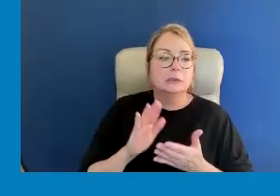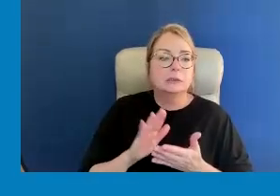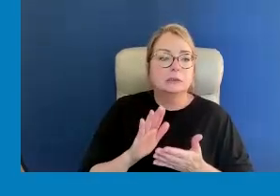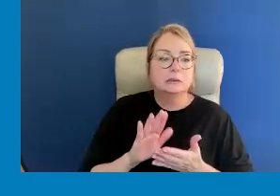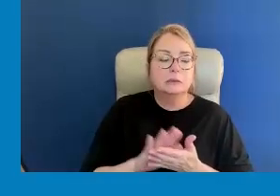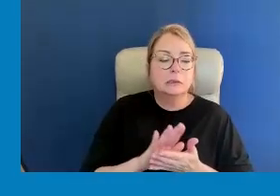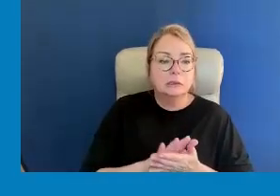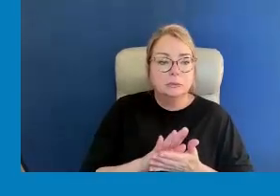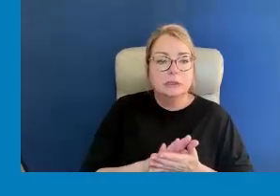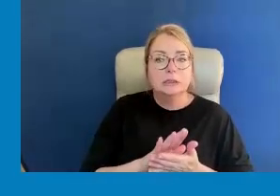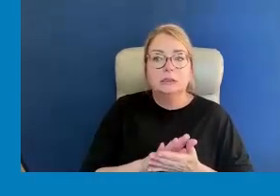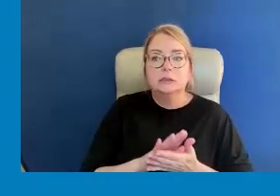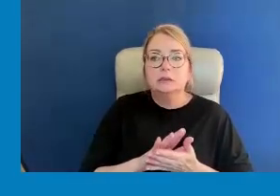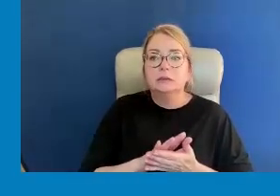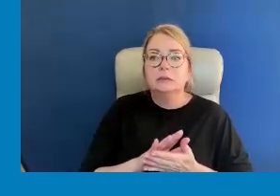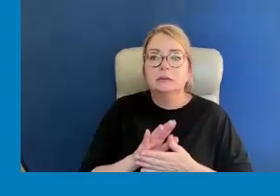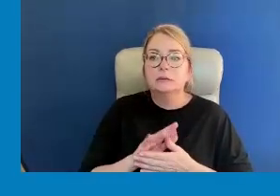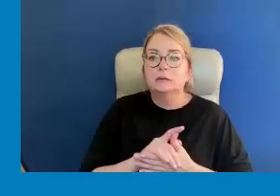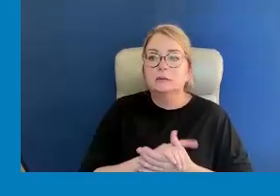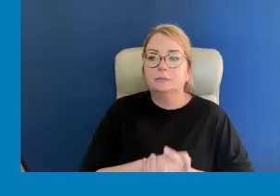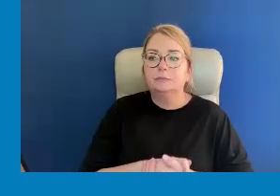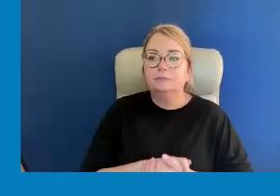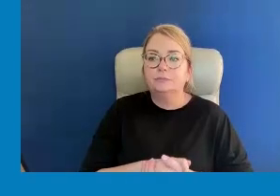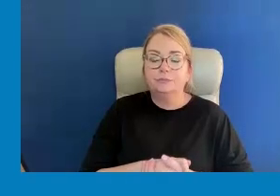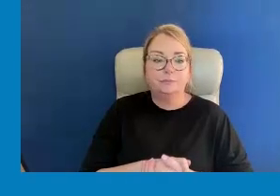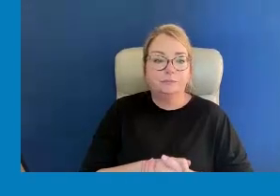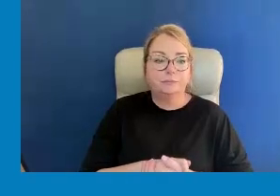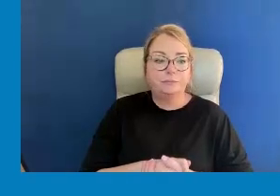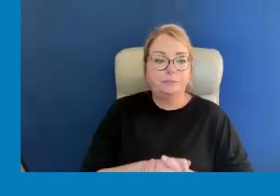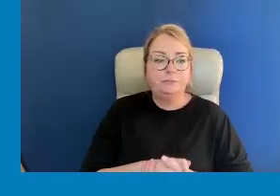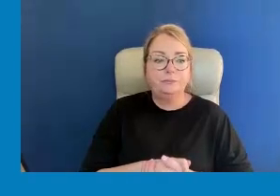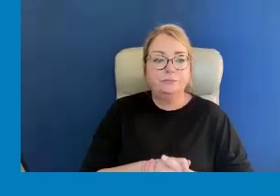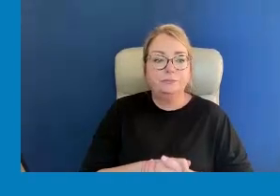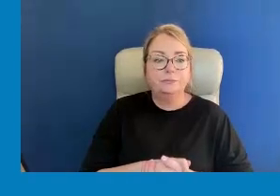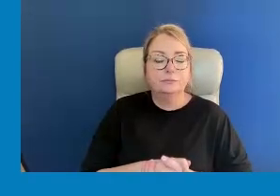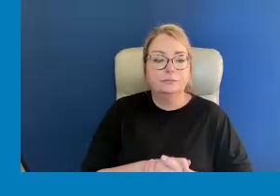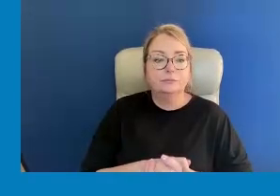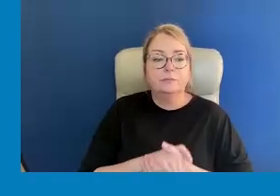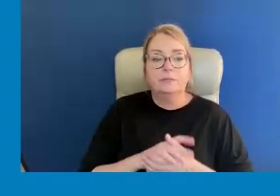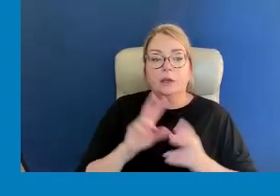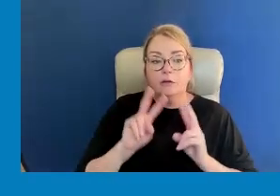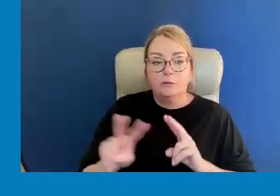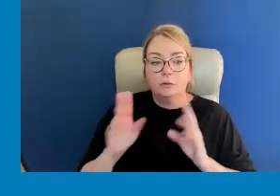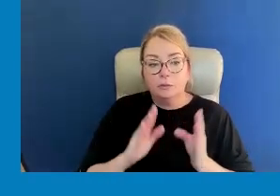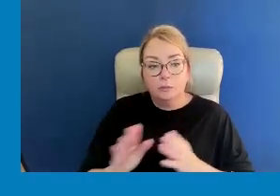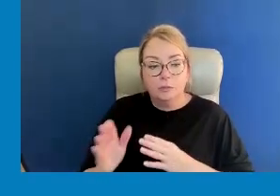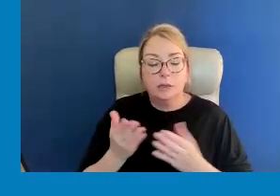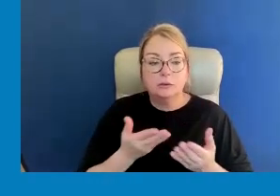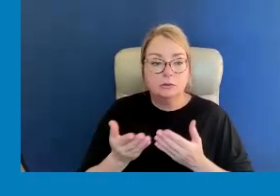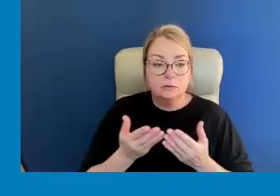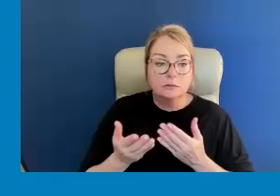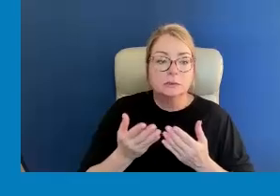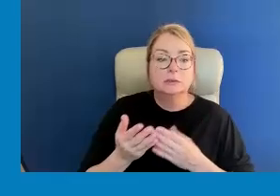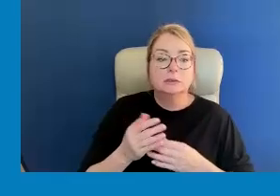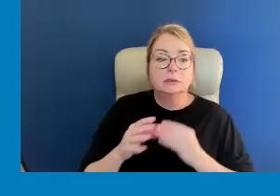information that I said earlier about your life insurance, having empathy, your funeral planning service,